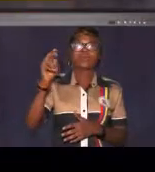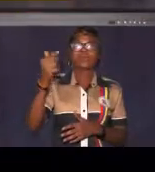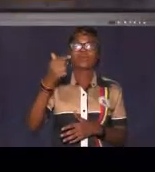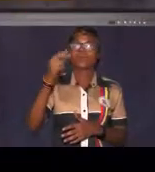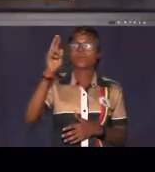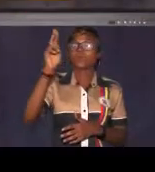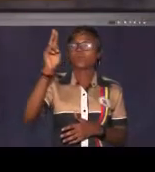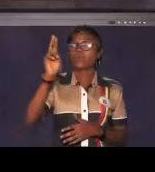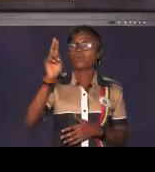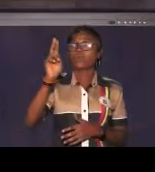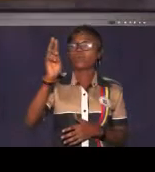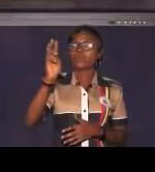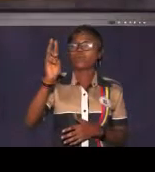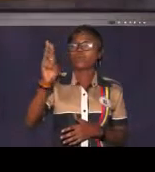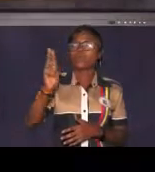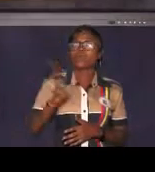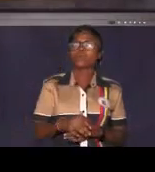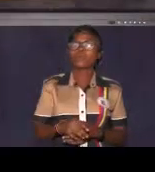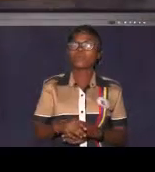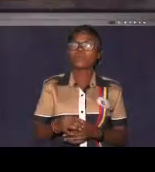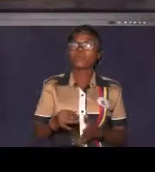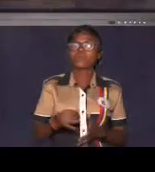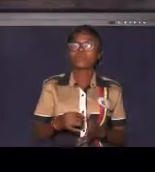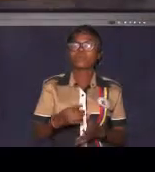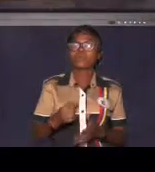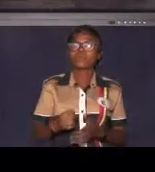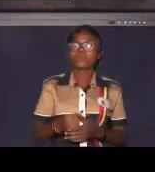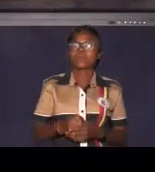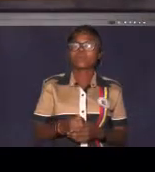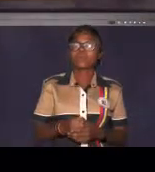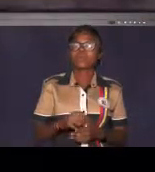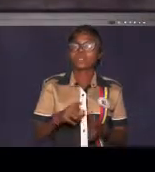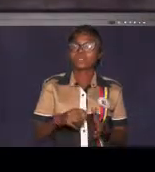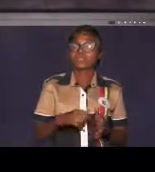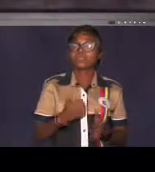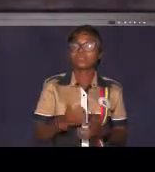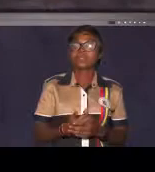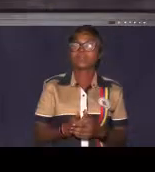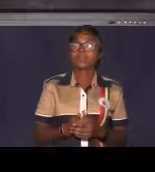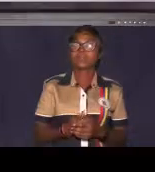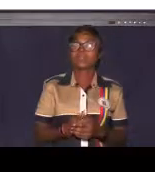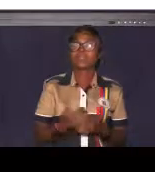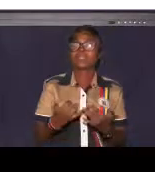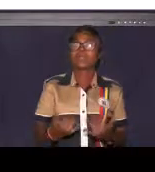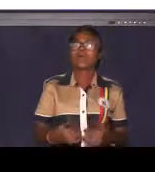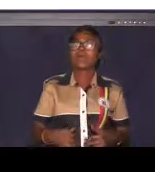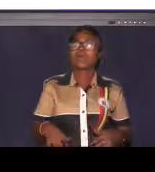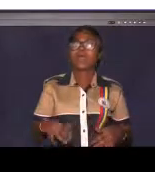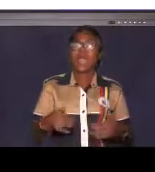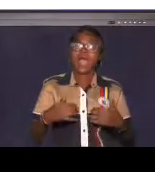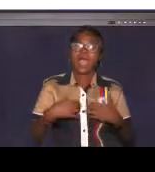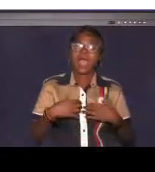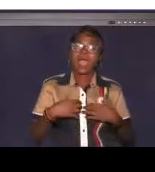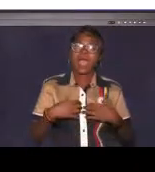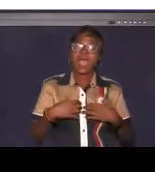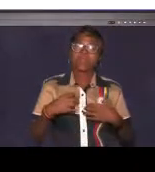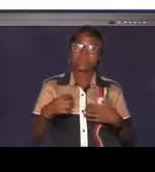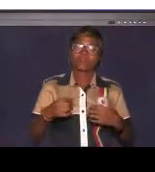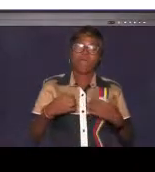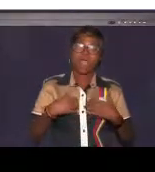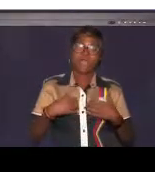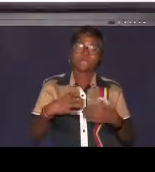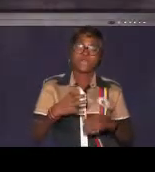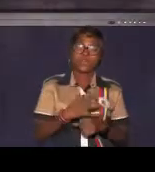Enugu. So we have columbite is another example of minerals. So now, having